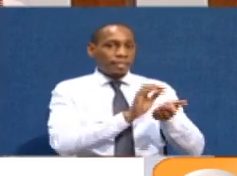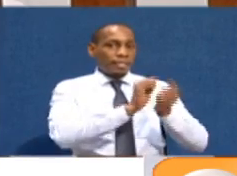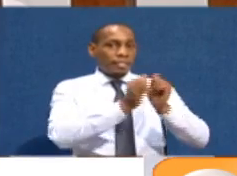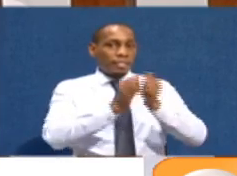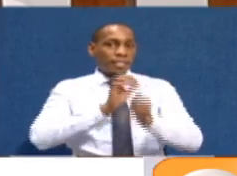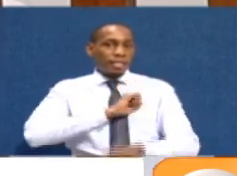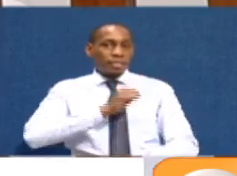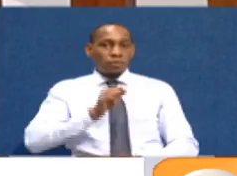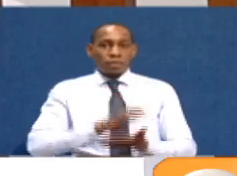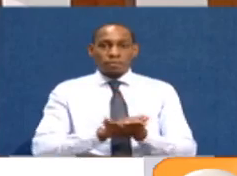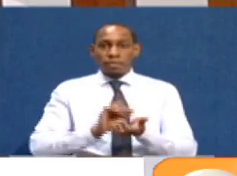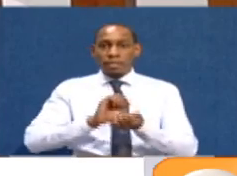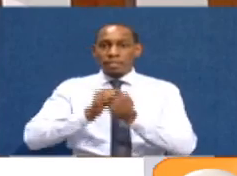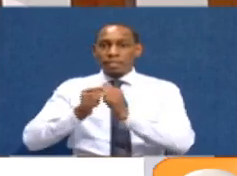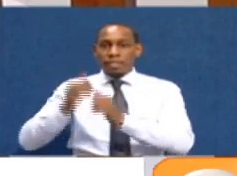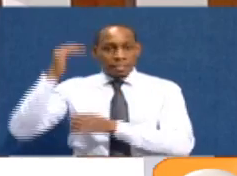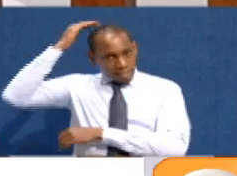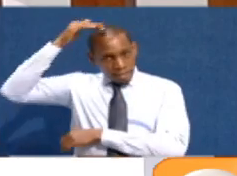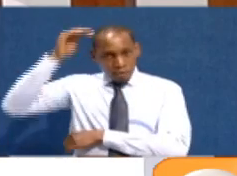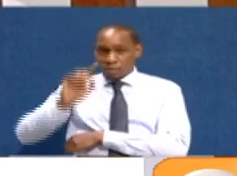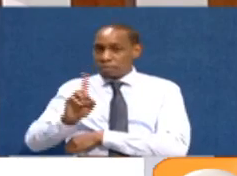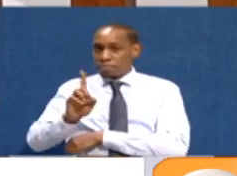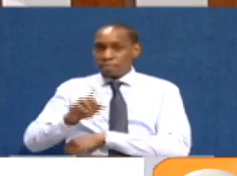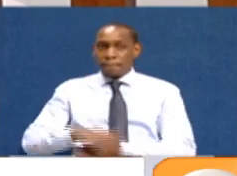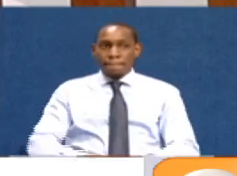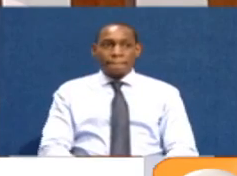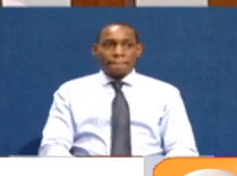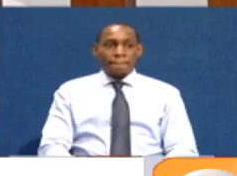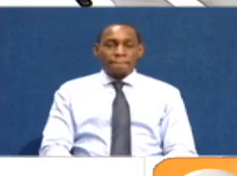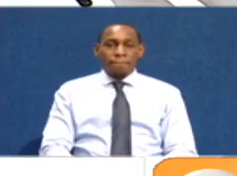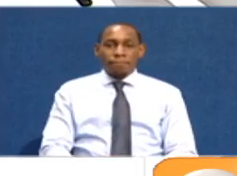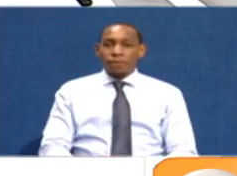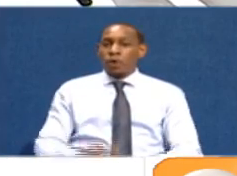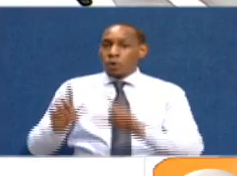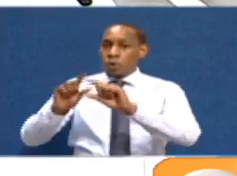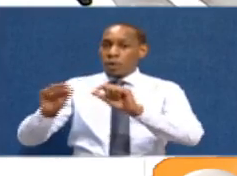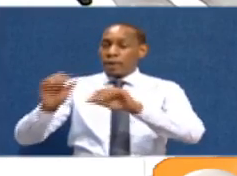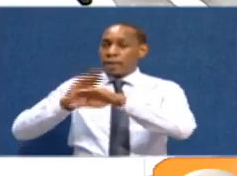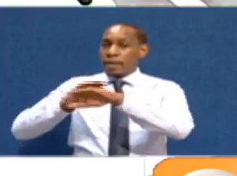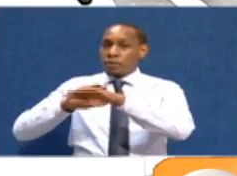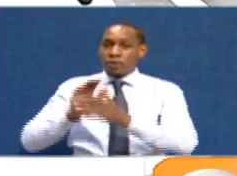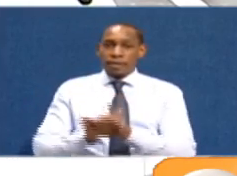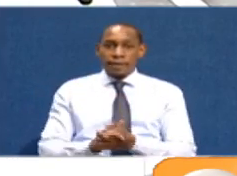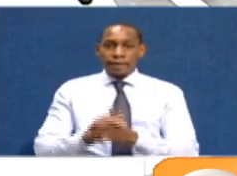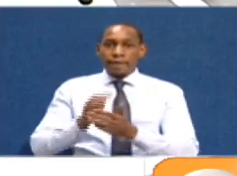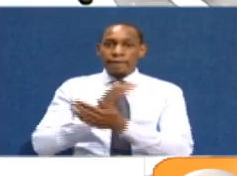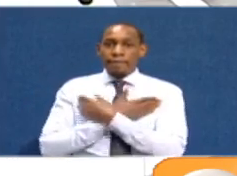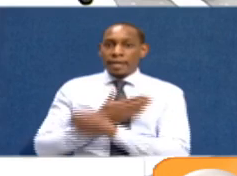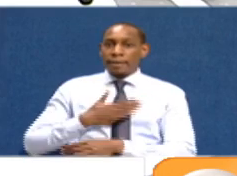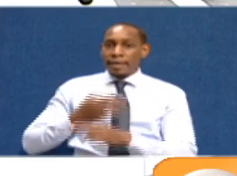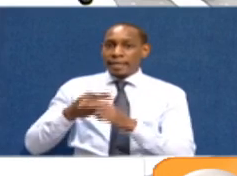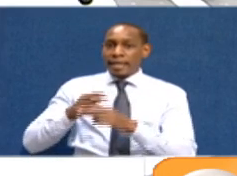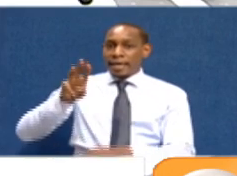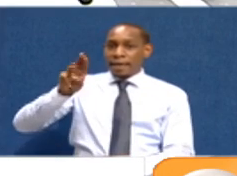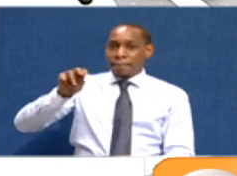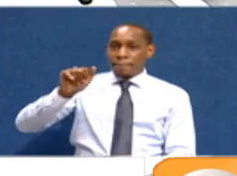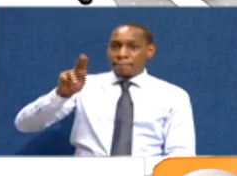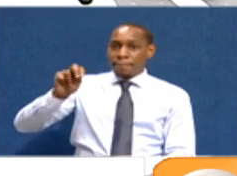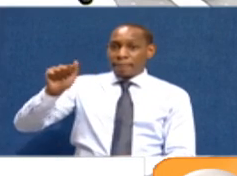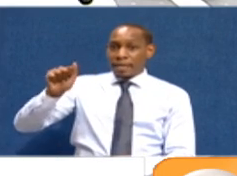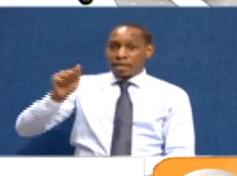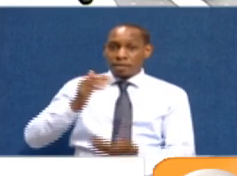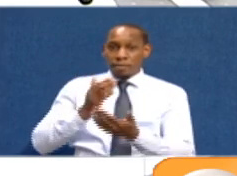converting souls, not converting a Corino. Right, so. Well said. It's a good friend of mine called Maina Kageni. I'm sure you've heard of